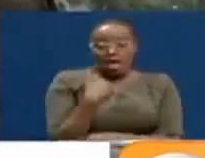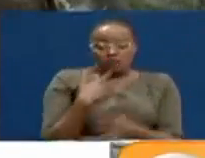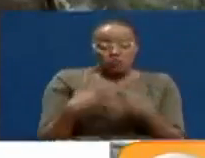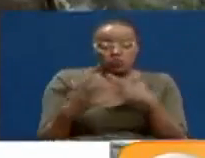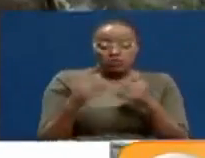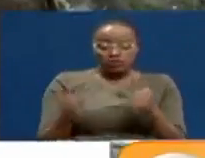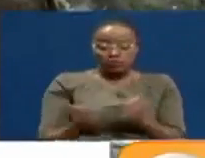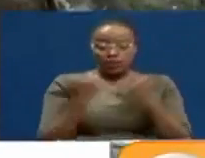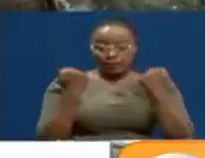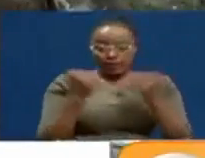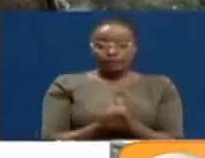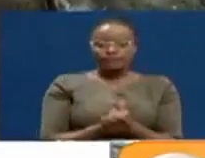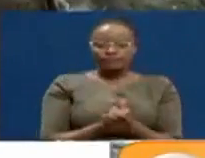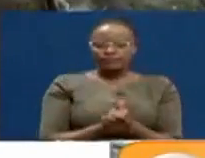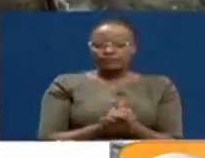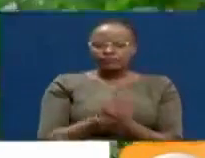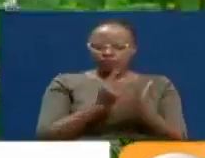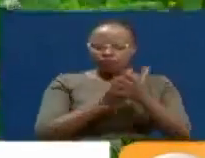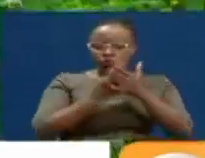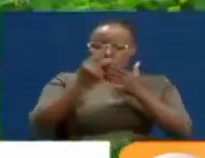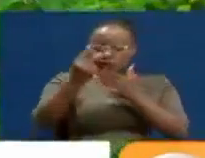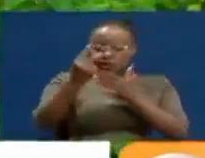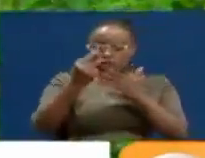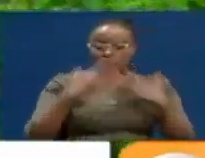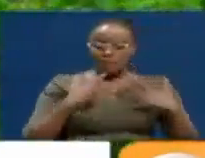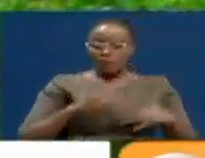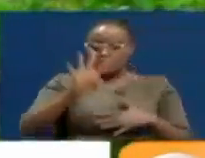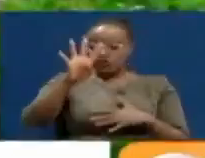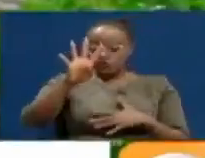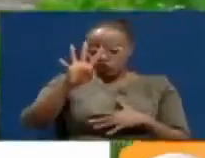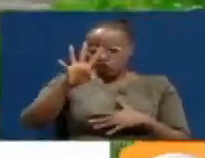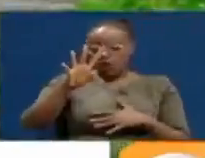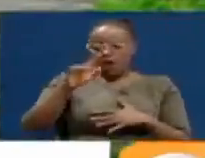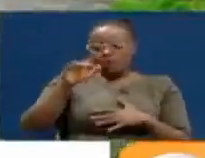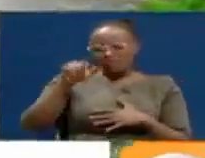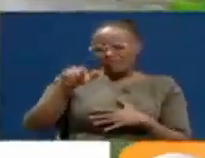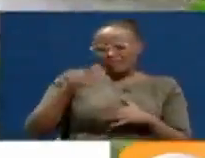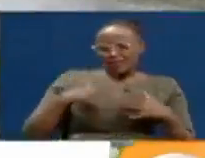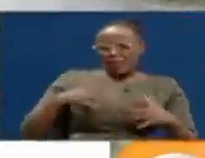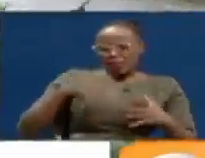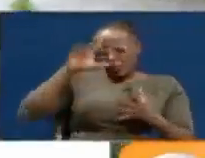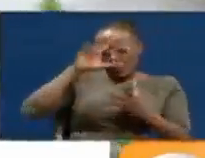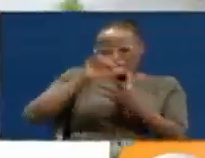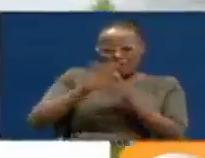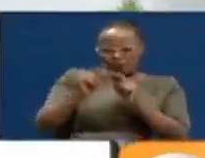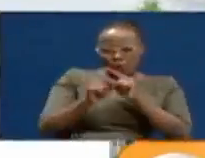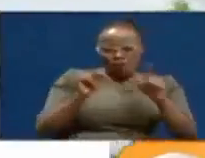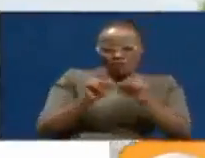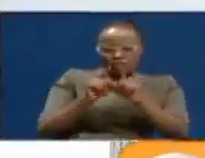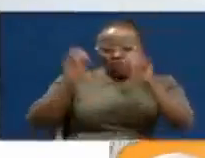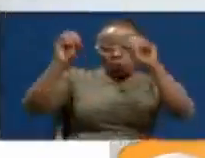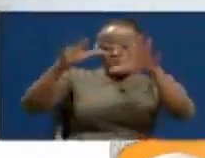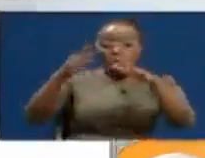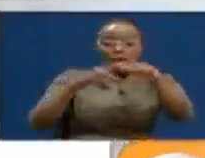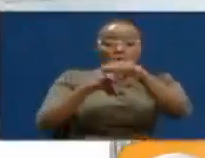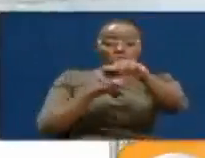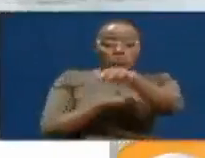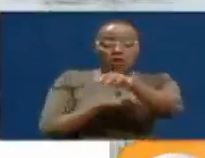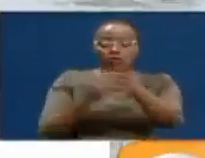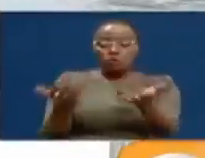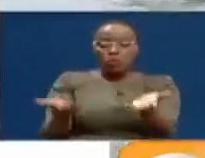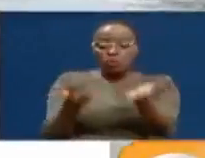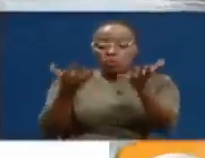events. In just 2 weeks, four bodies of people believed to have been killed elsewhere were dumped off this bridge to